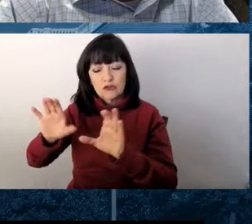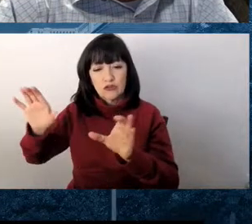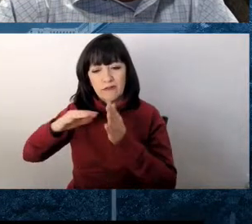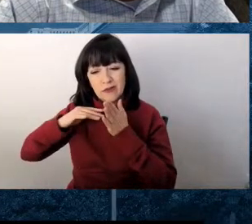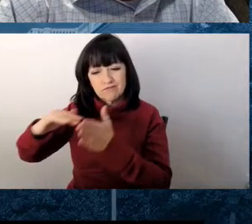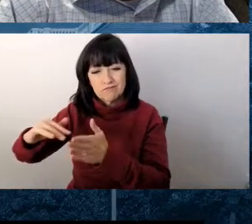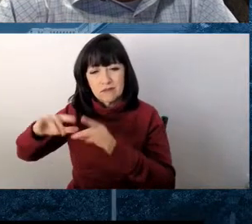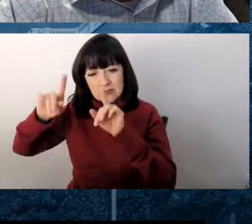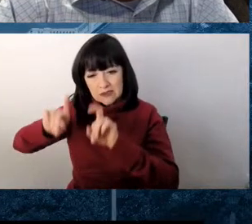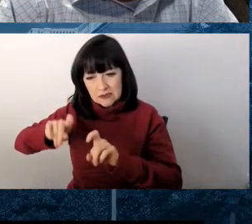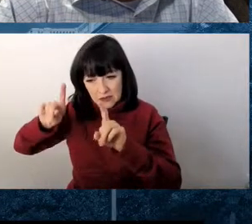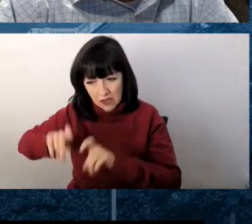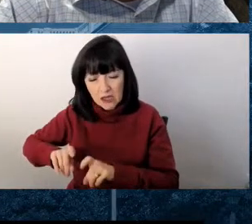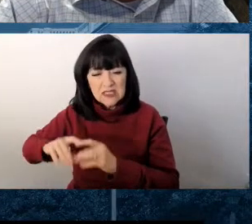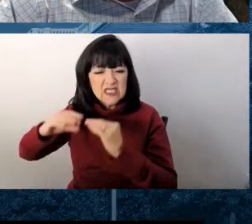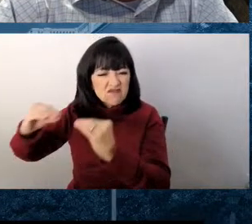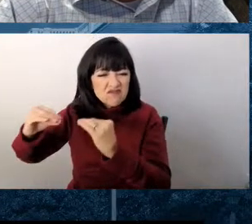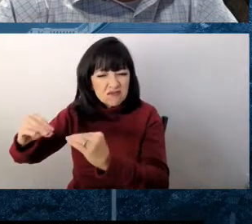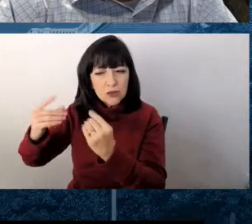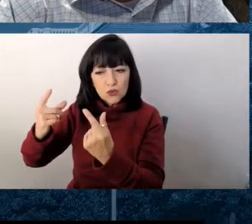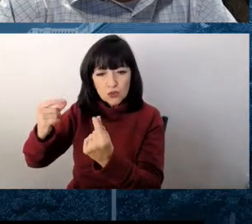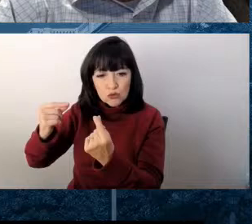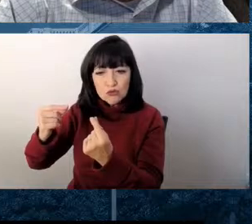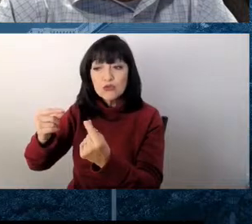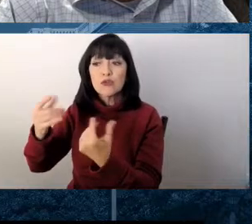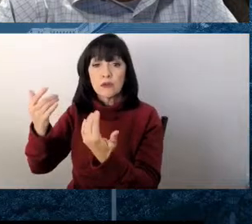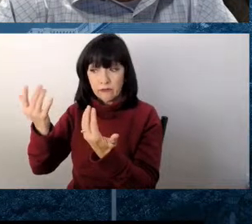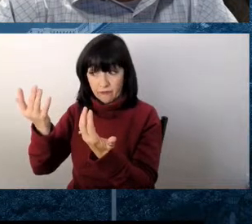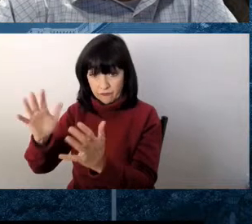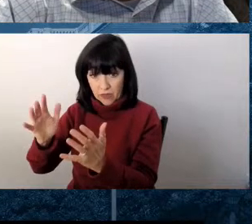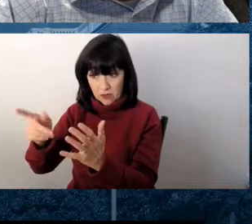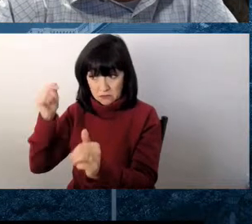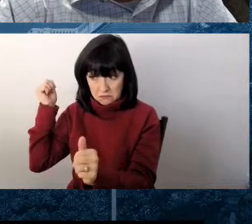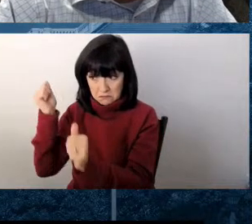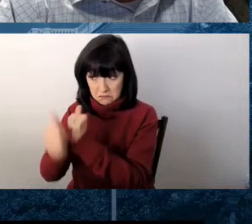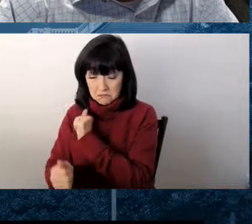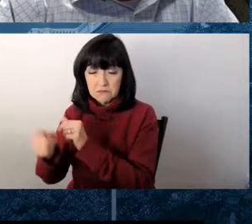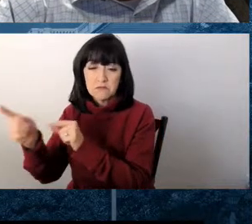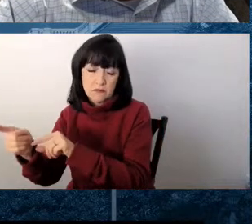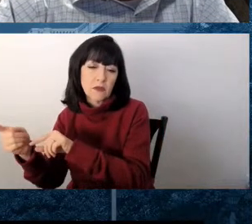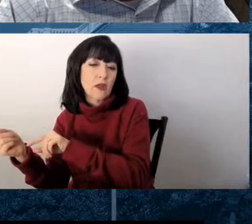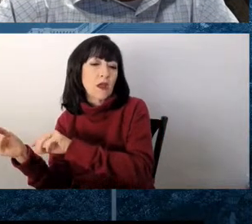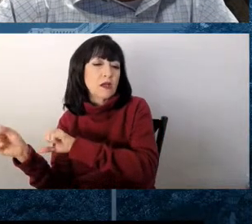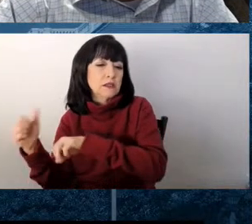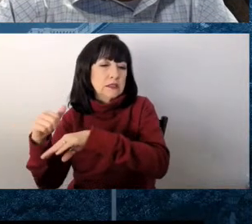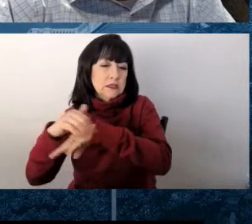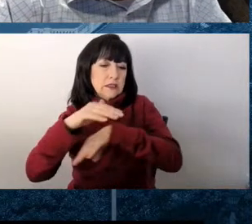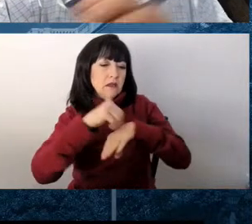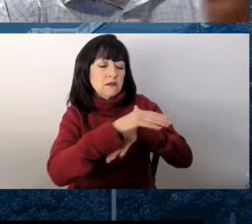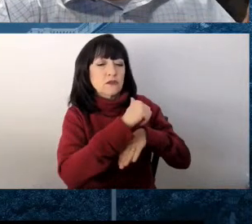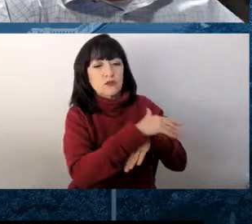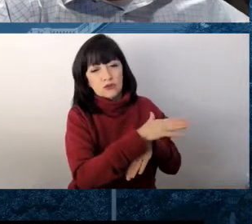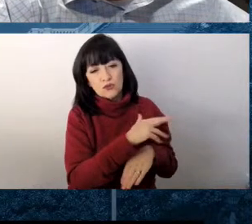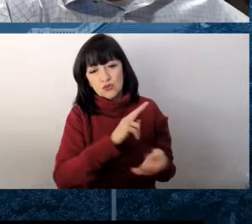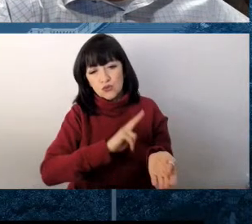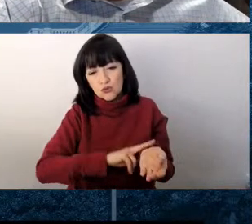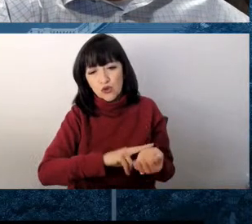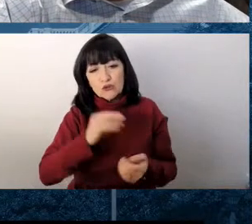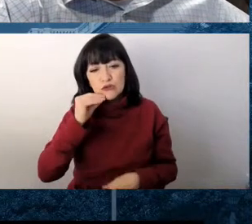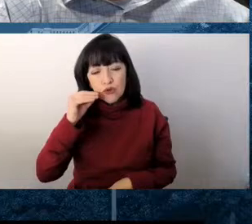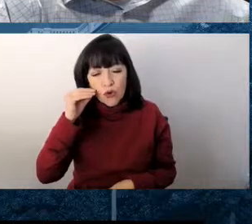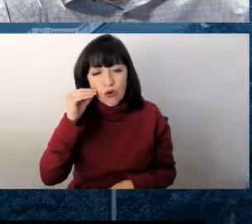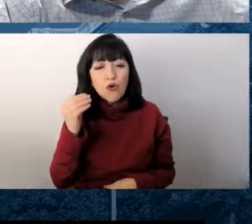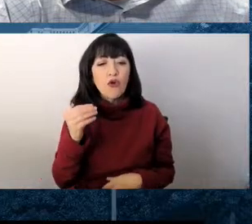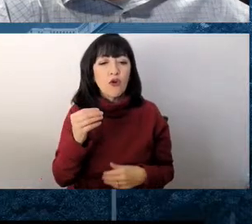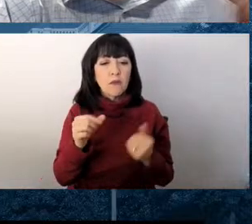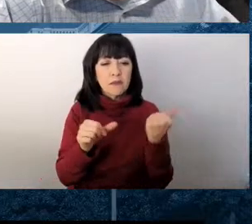into long-term care facilities and skilled nursing facilities across the state over the next several days, with the intent that we provide them to help with their